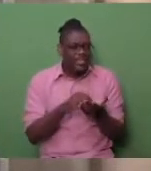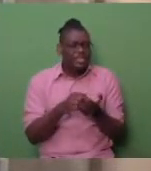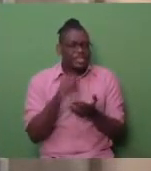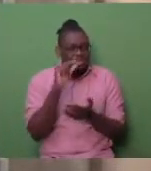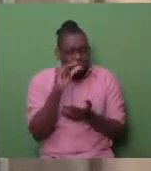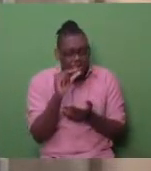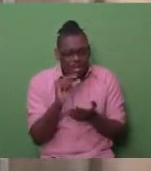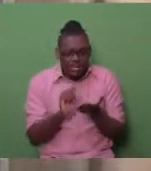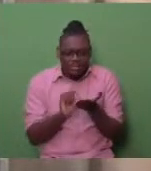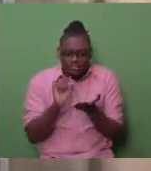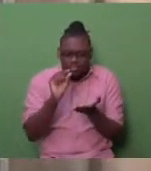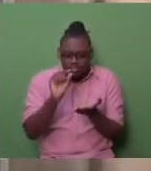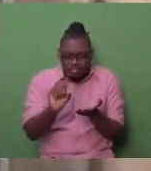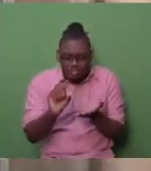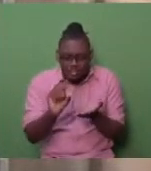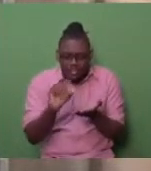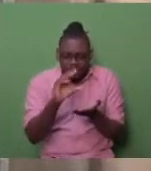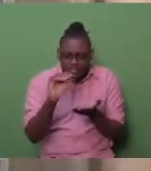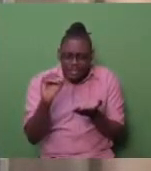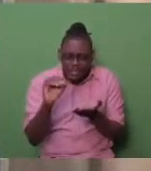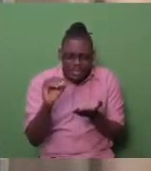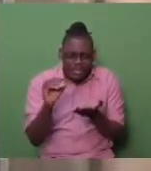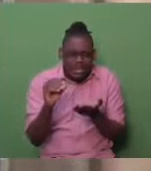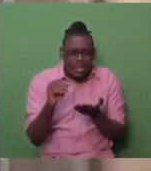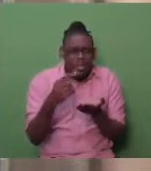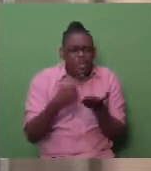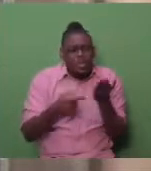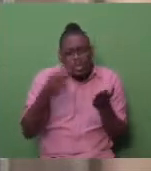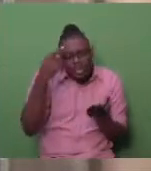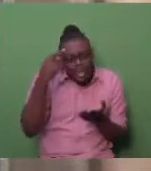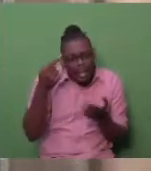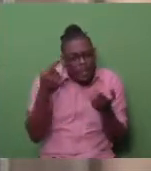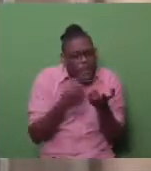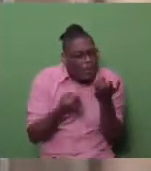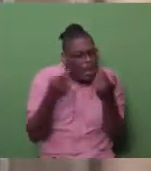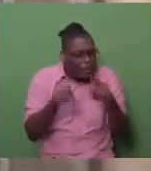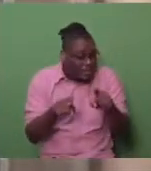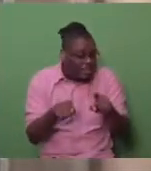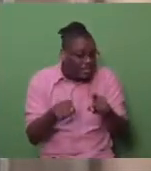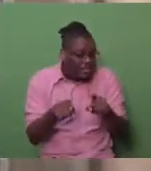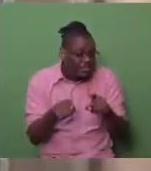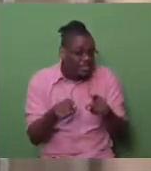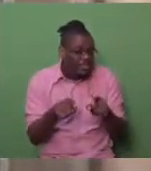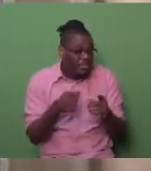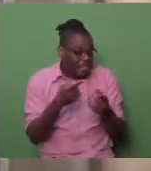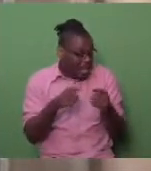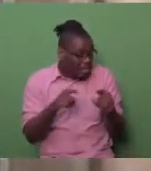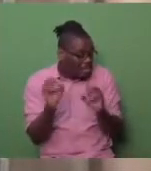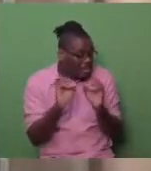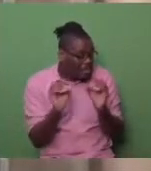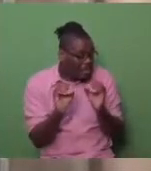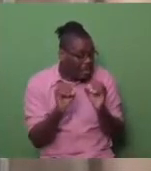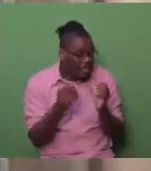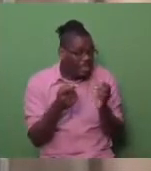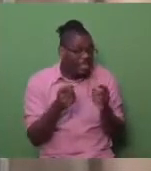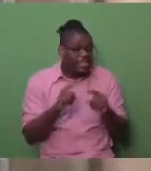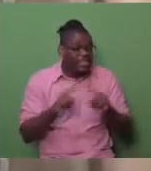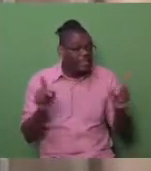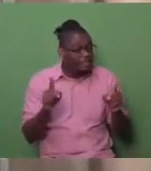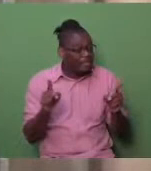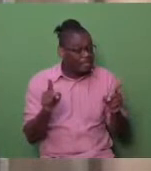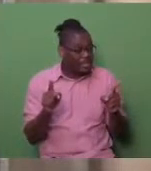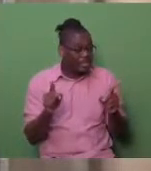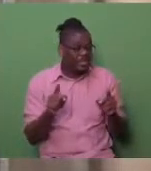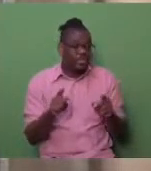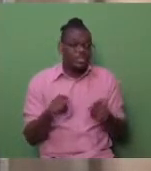utilities, madam. And this ministry is so vital because everybody, or the majority of people, use electricity and